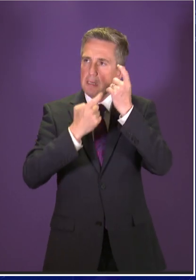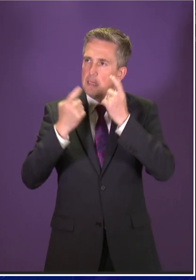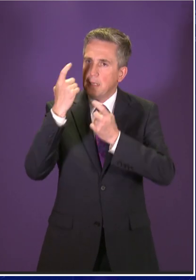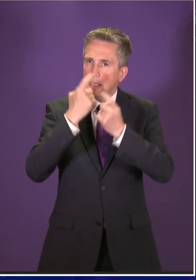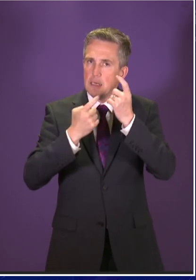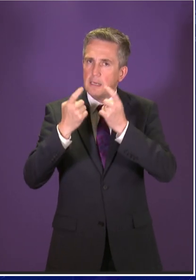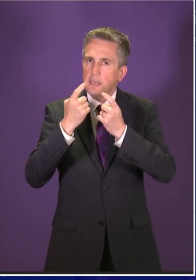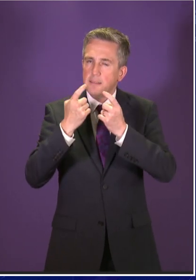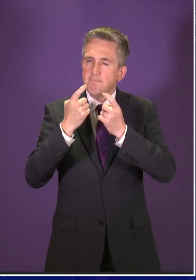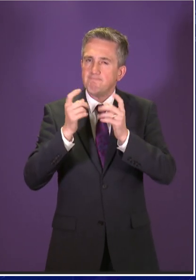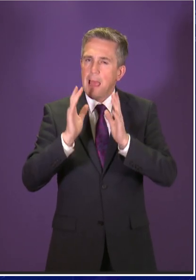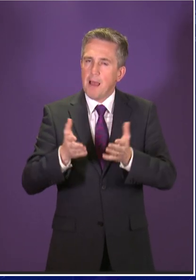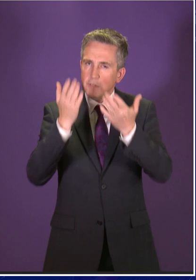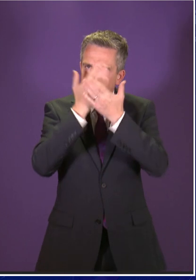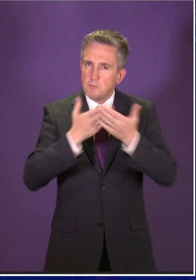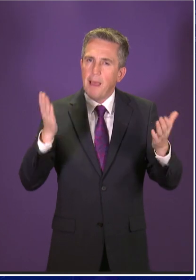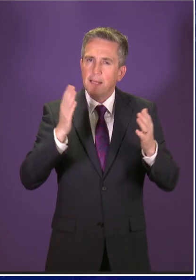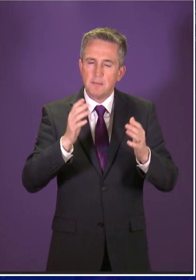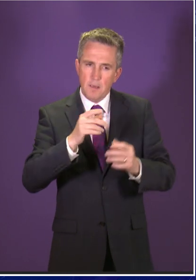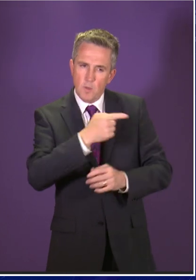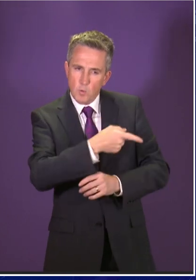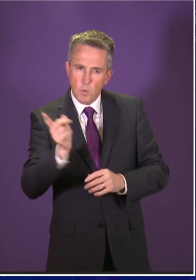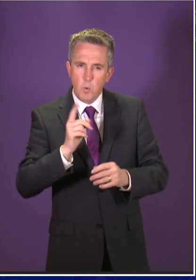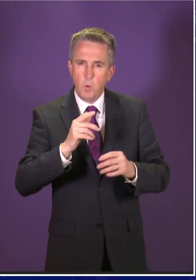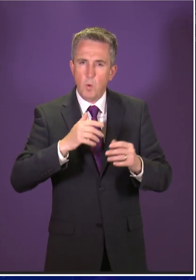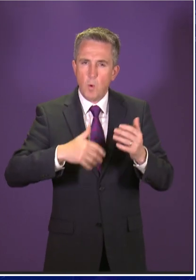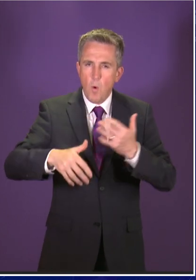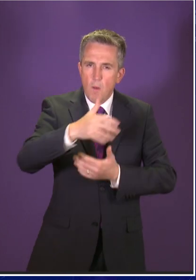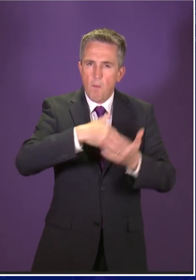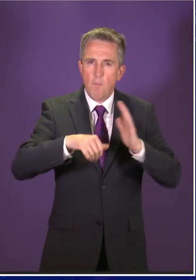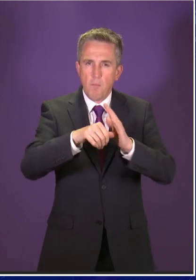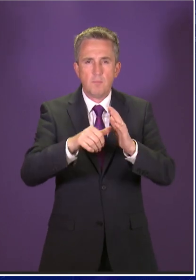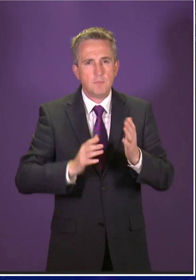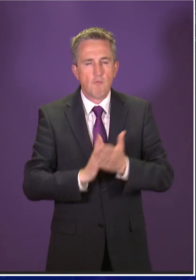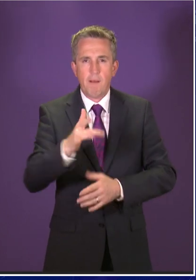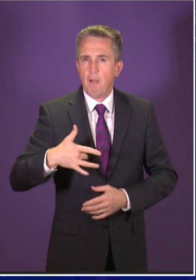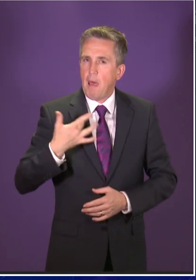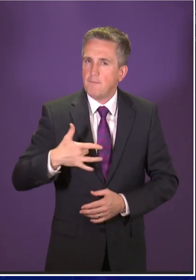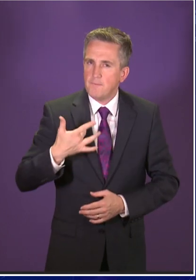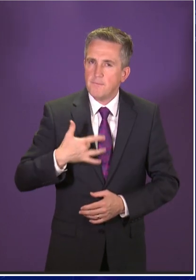There's the respect that makes calamity of so long life.